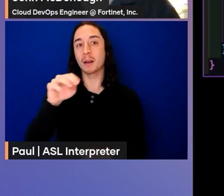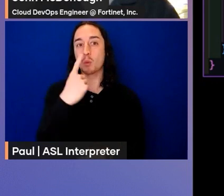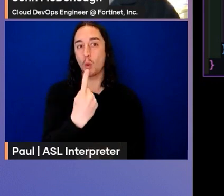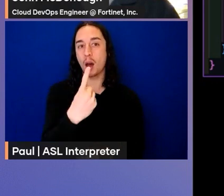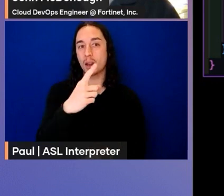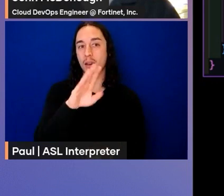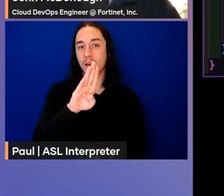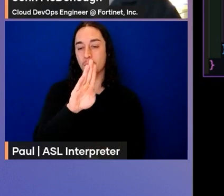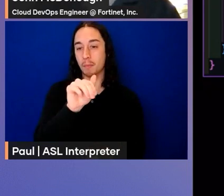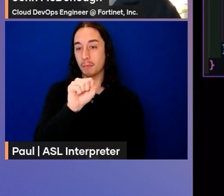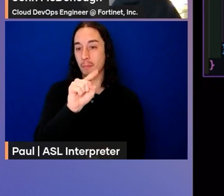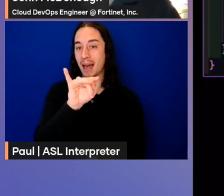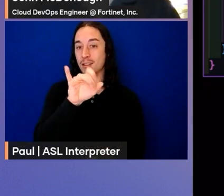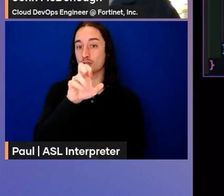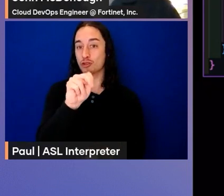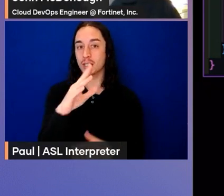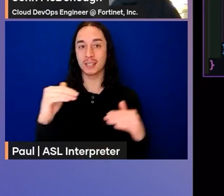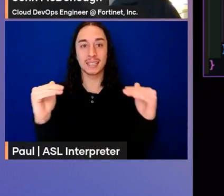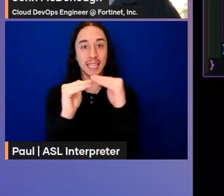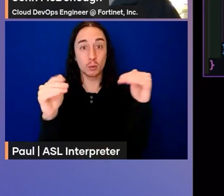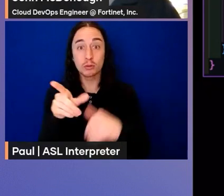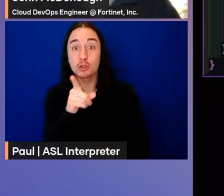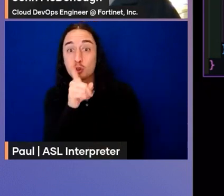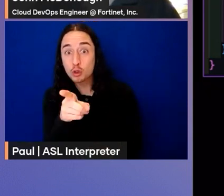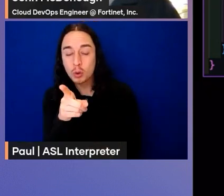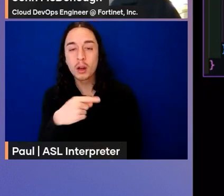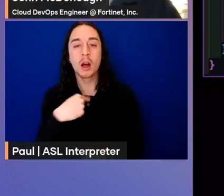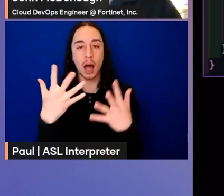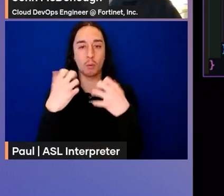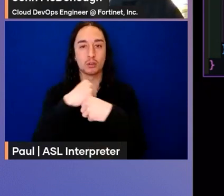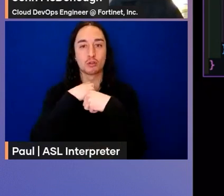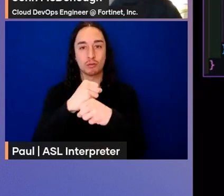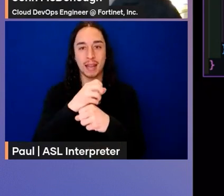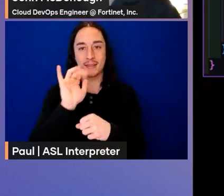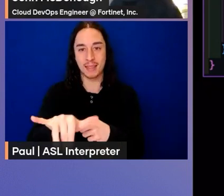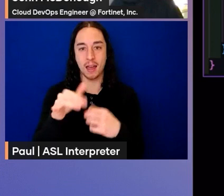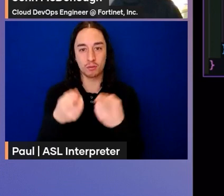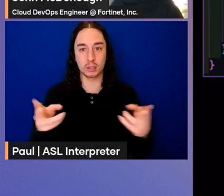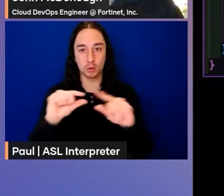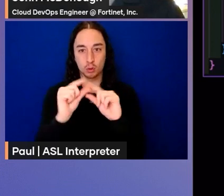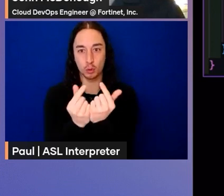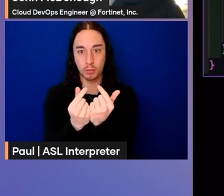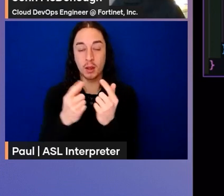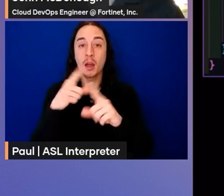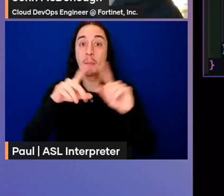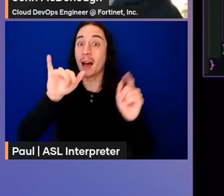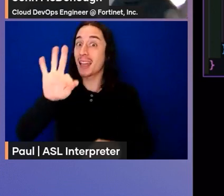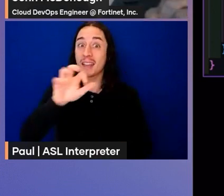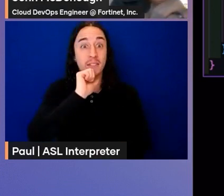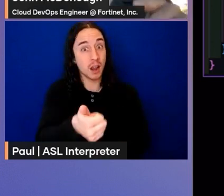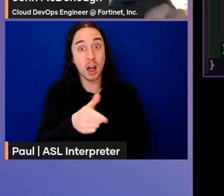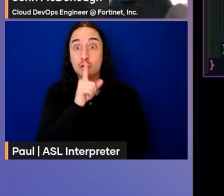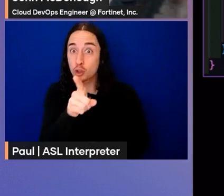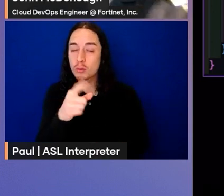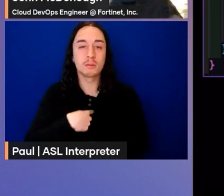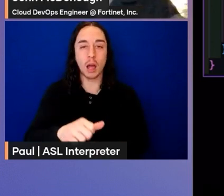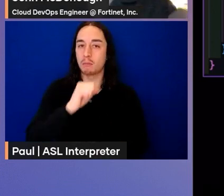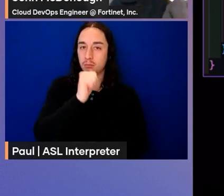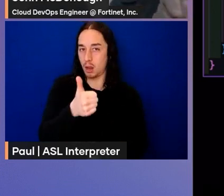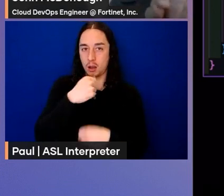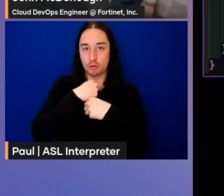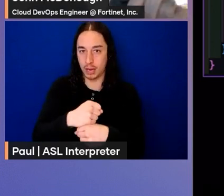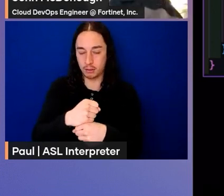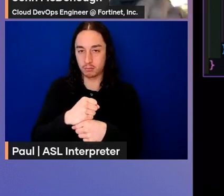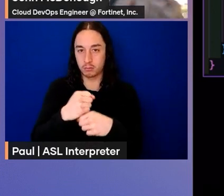true, then I want to create that resource group. But if it's not, I won't create the resource group. So I'm using